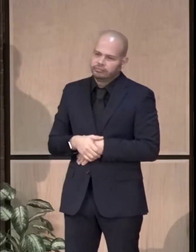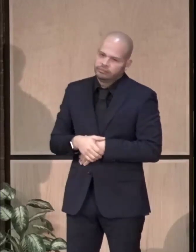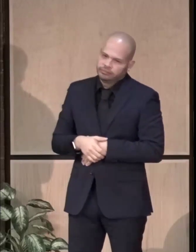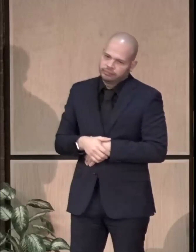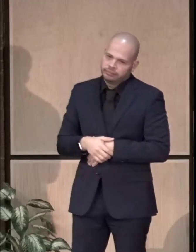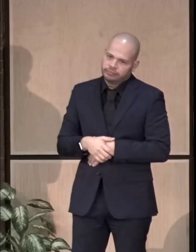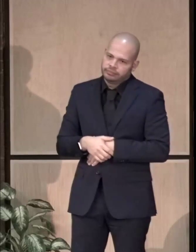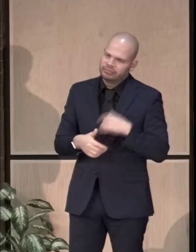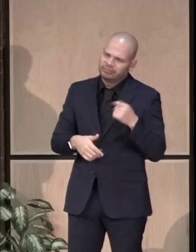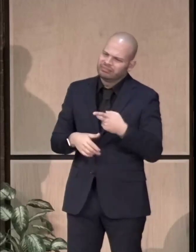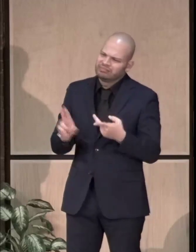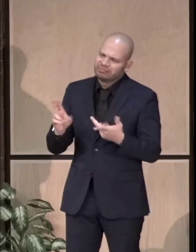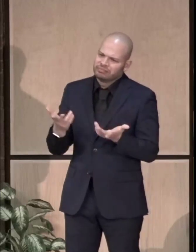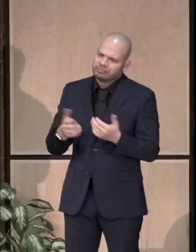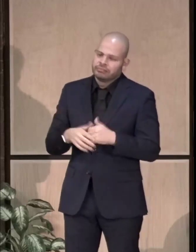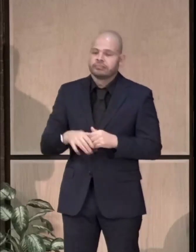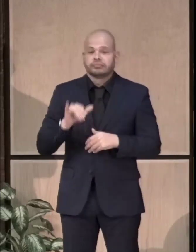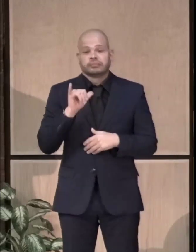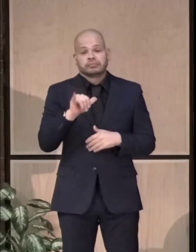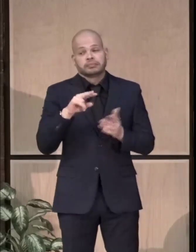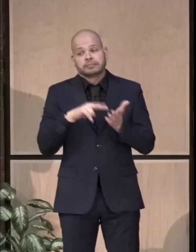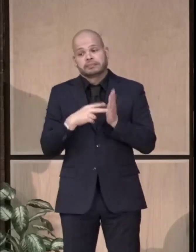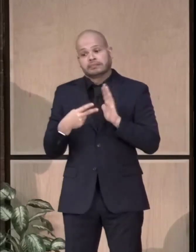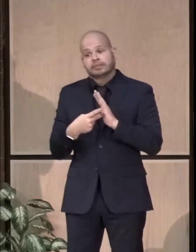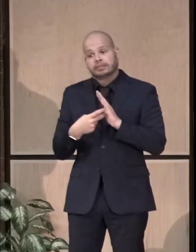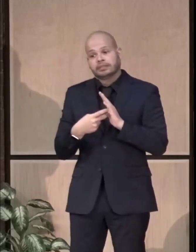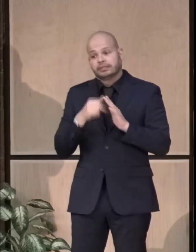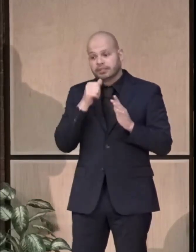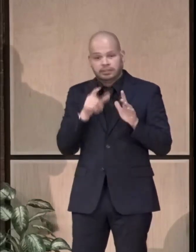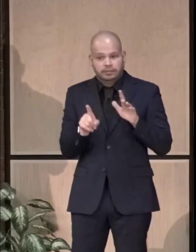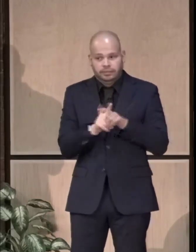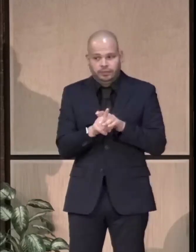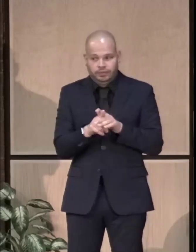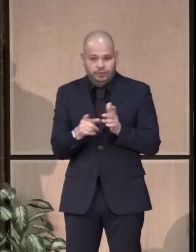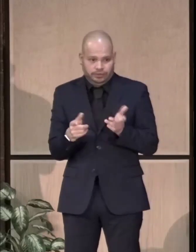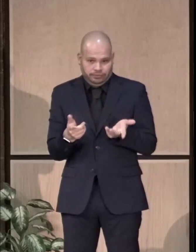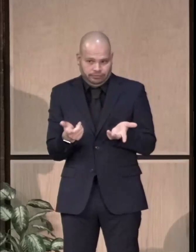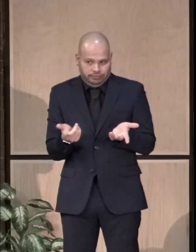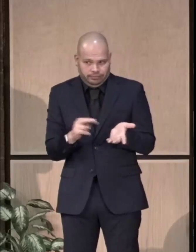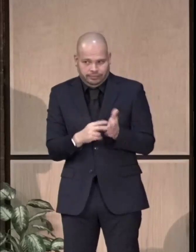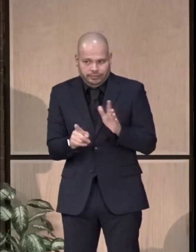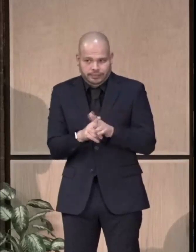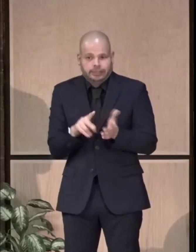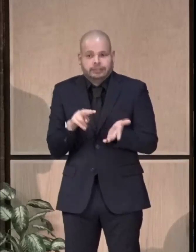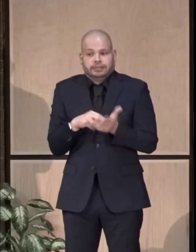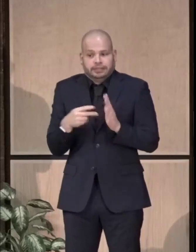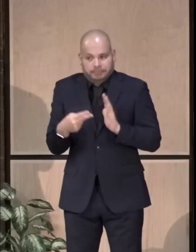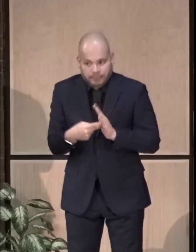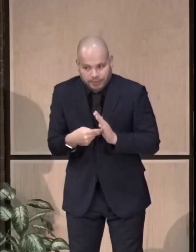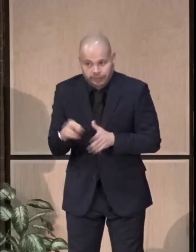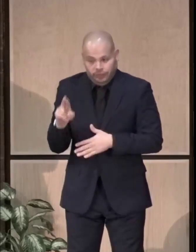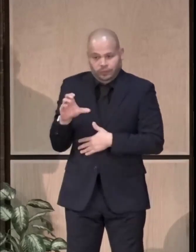his next level leadership would then attempt to make contacts to see if there's any form of contact, whether